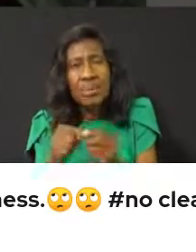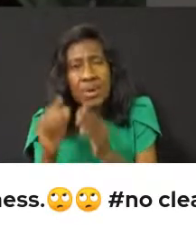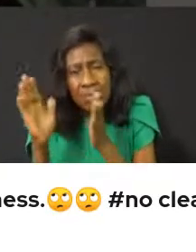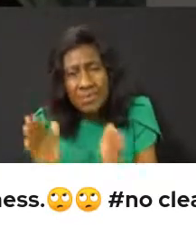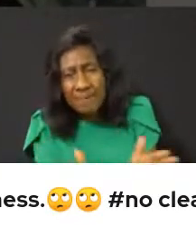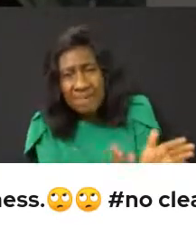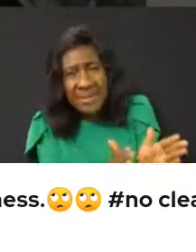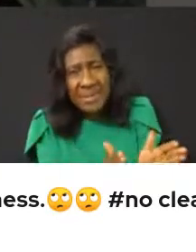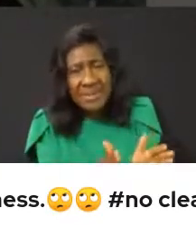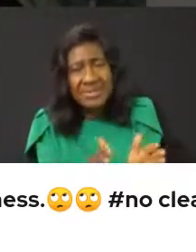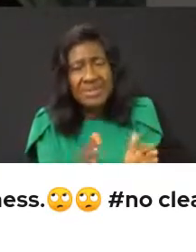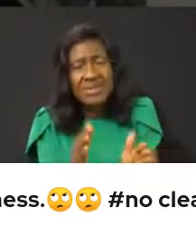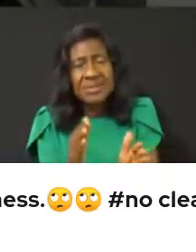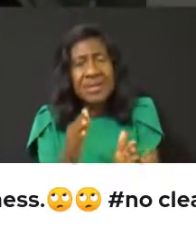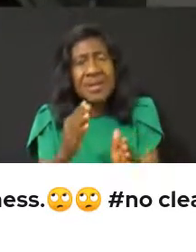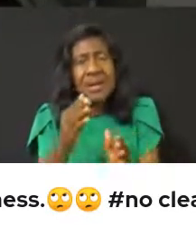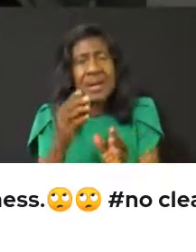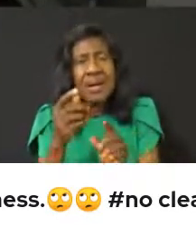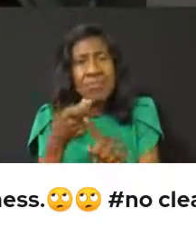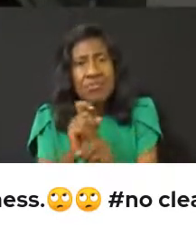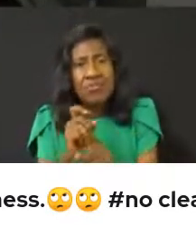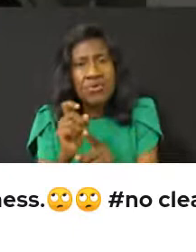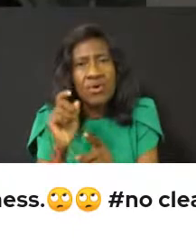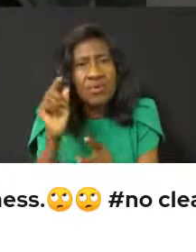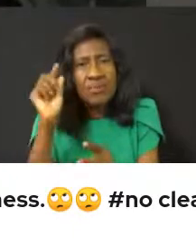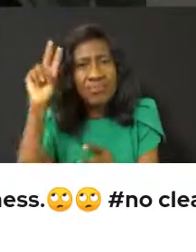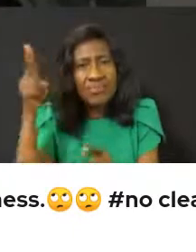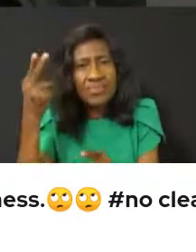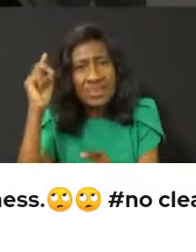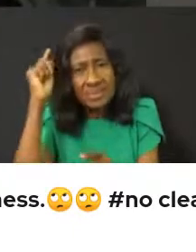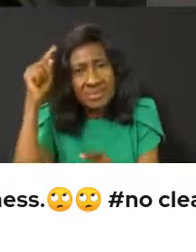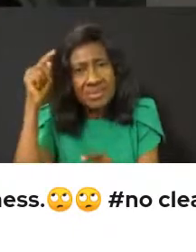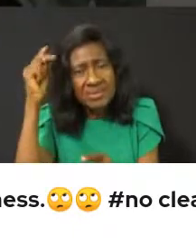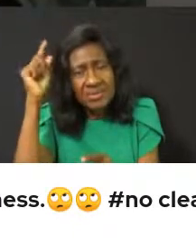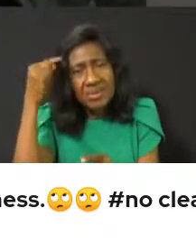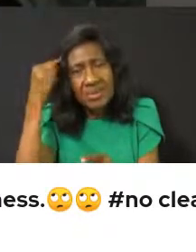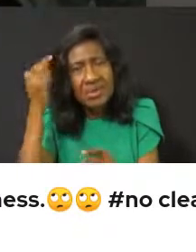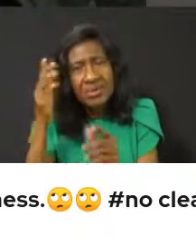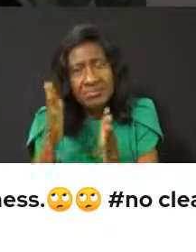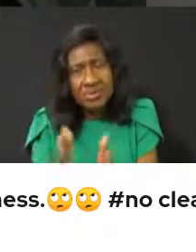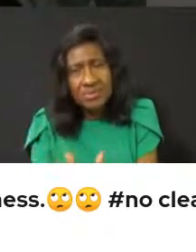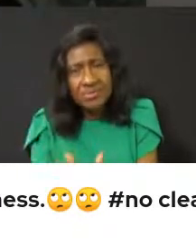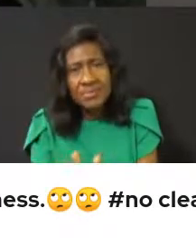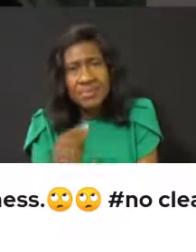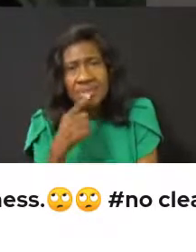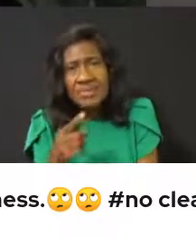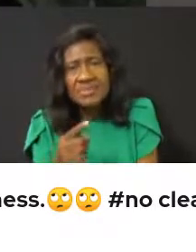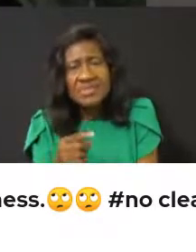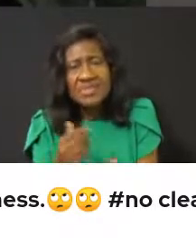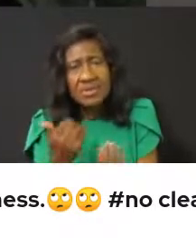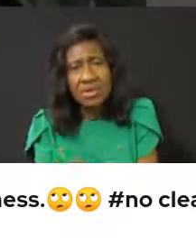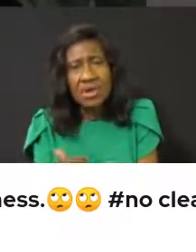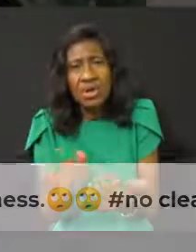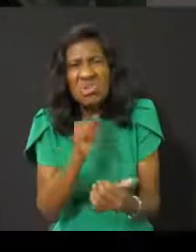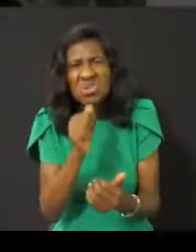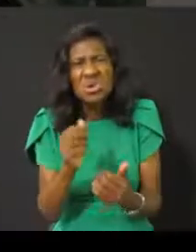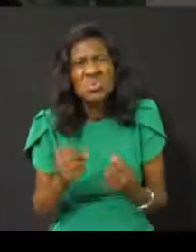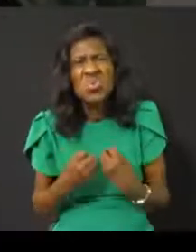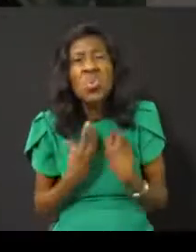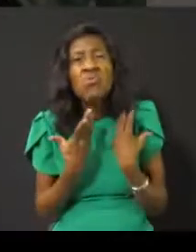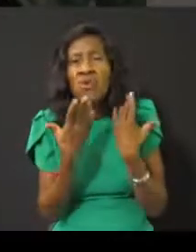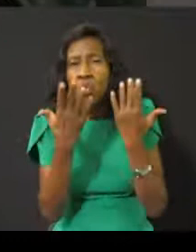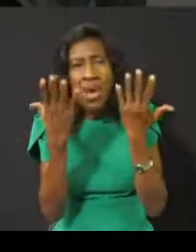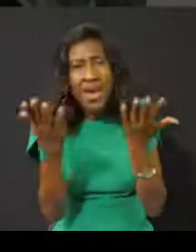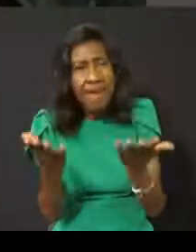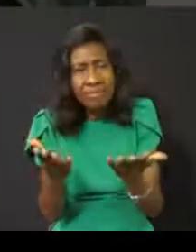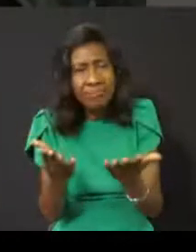We're certainly not being overwhelmed by the numbers of people that are attending. we don't currently have not actually seen